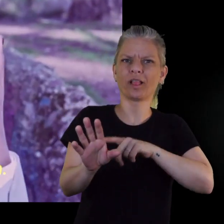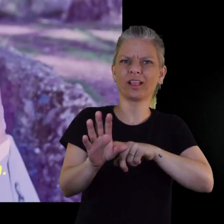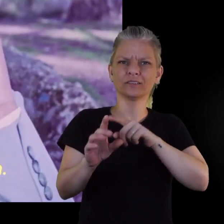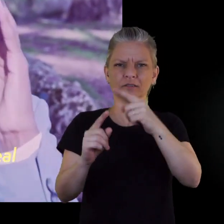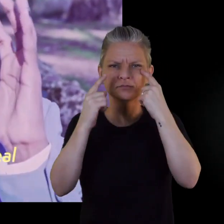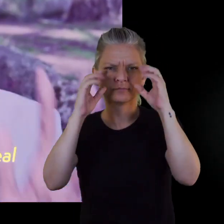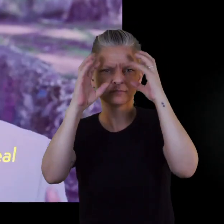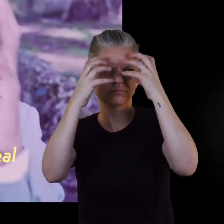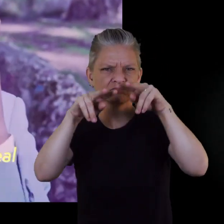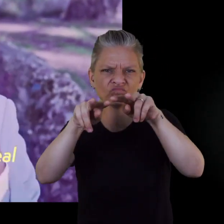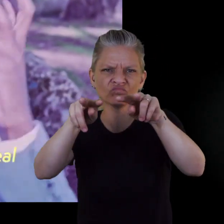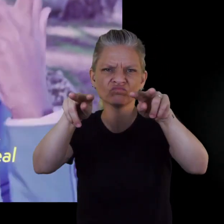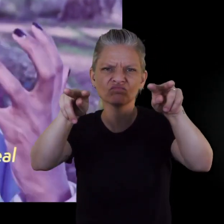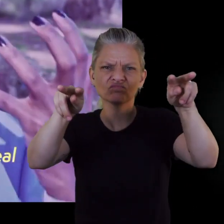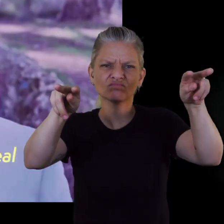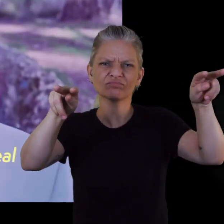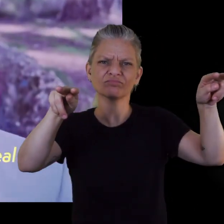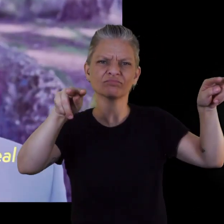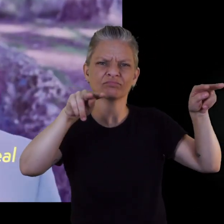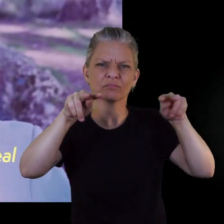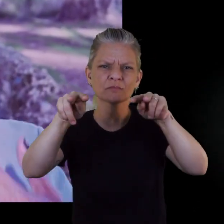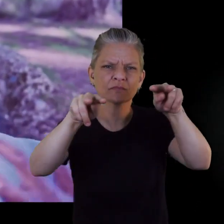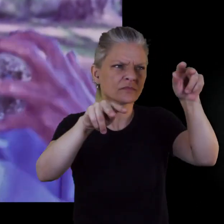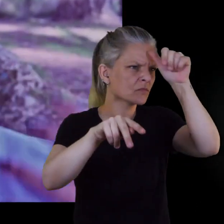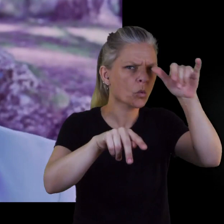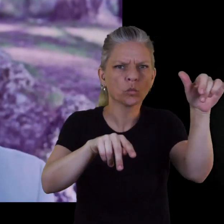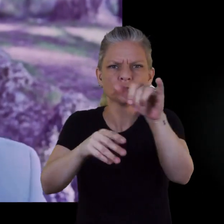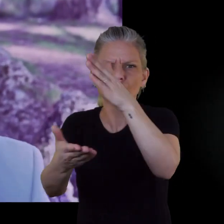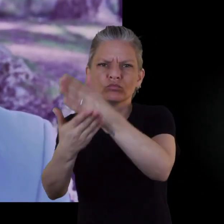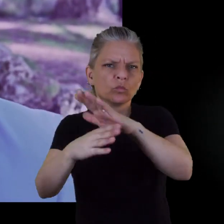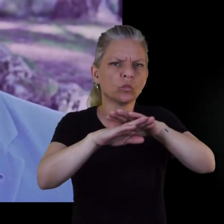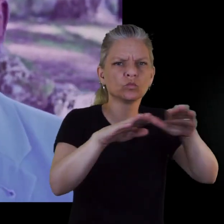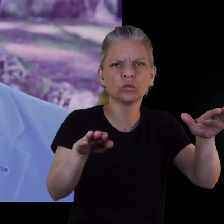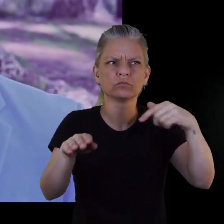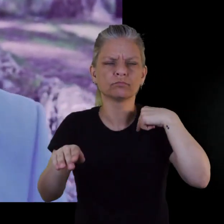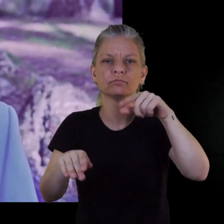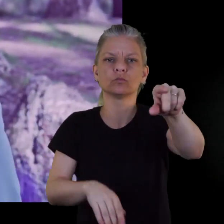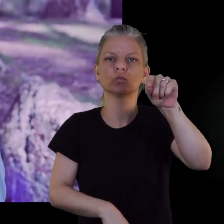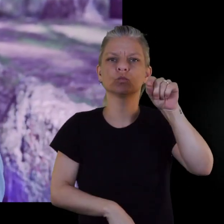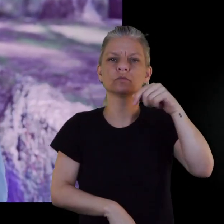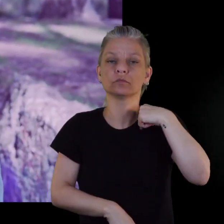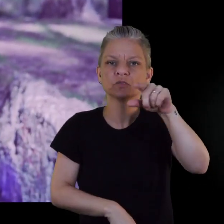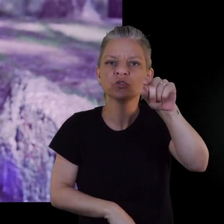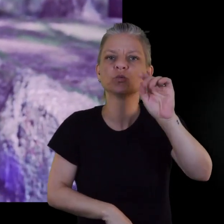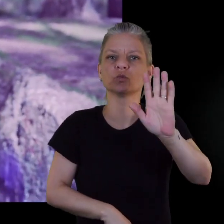the horizon. For it is the observer who decides which is real and which is illusion. We choose them. We choose.